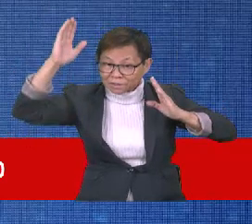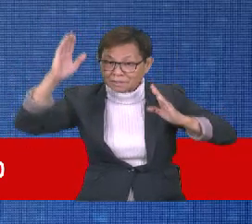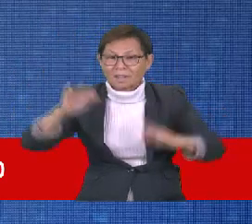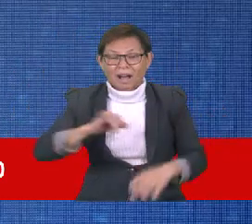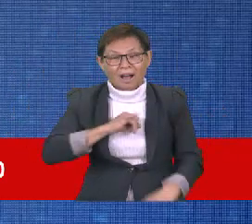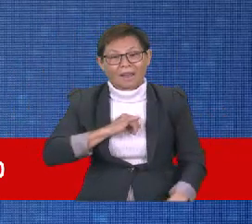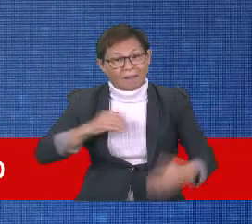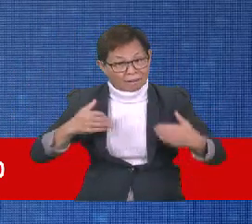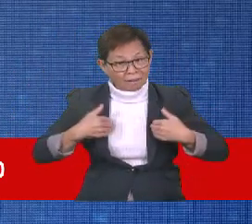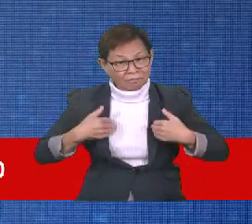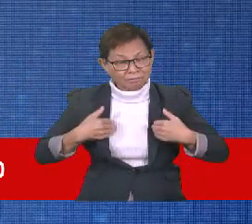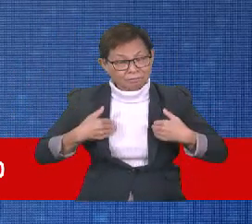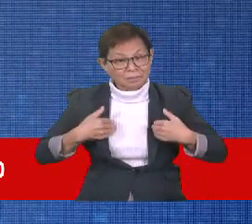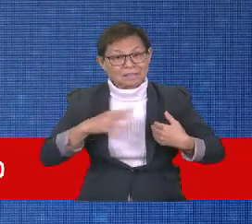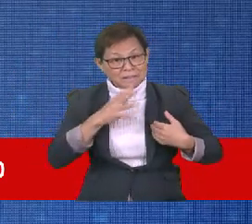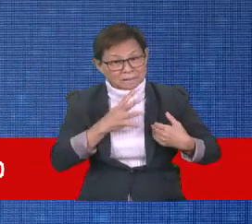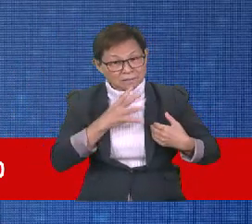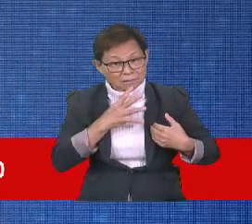as I have said